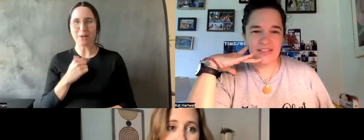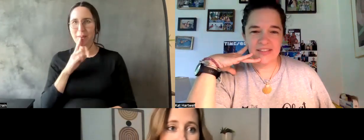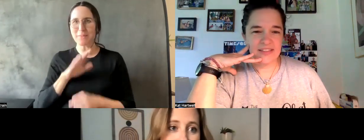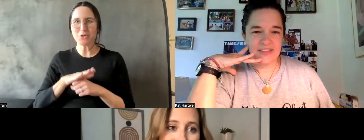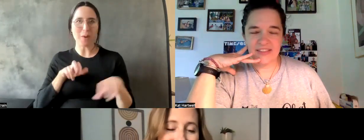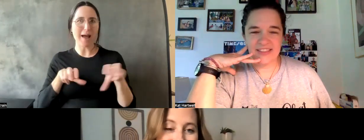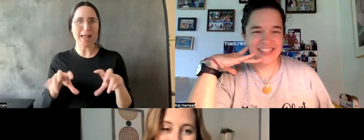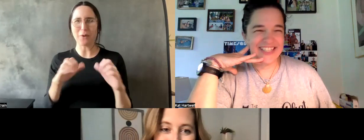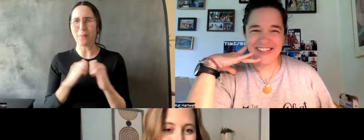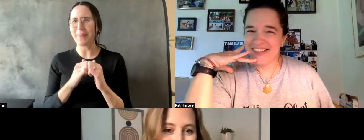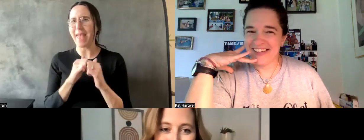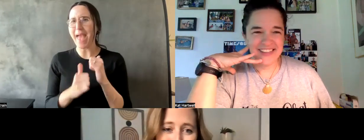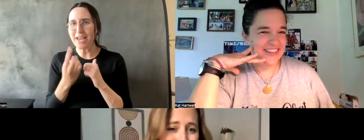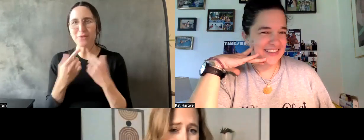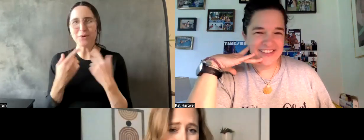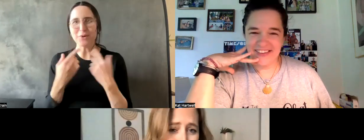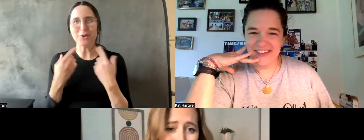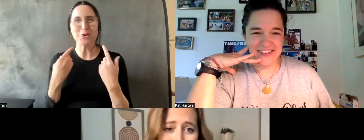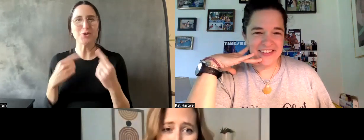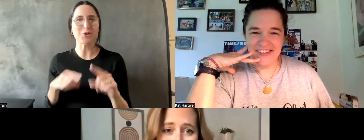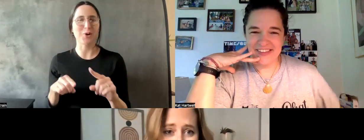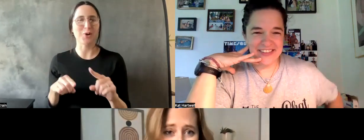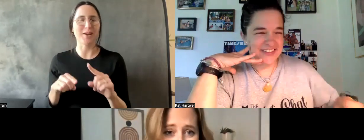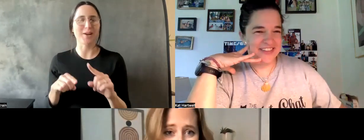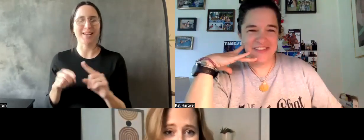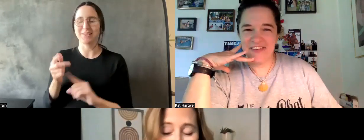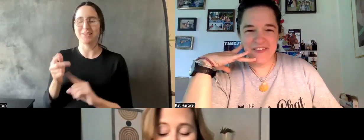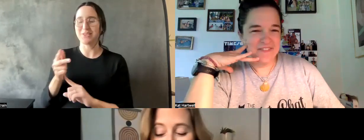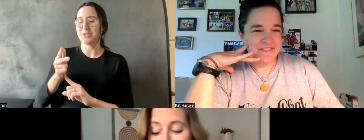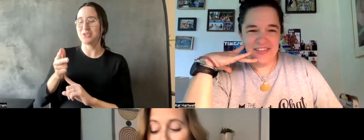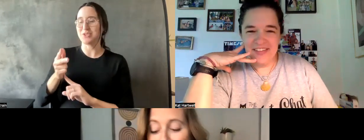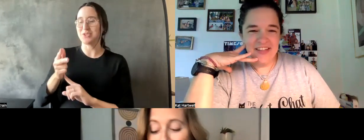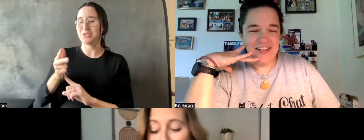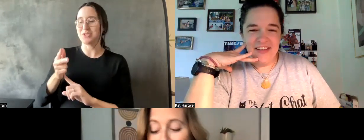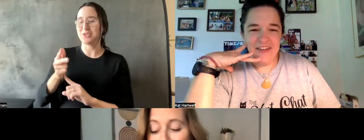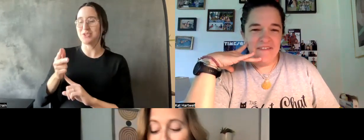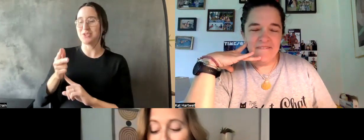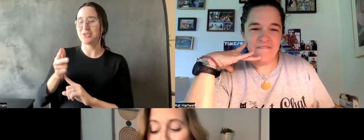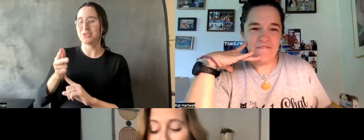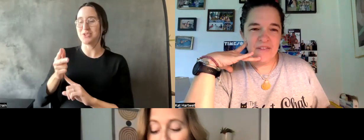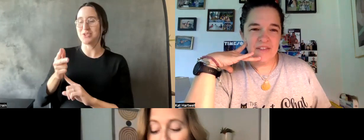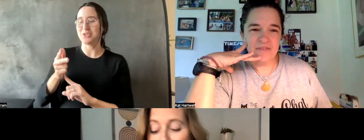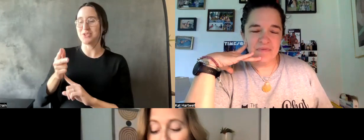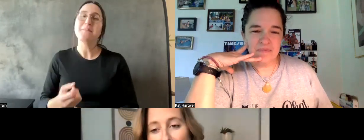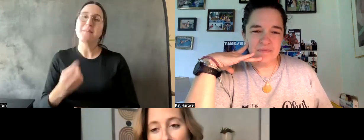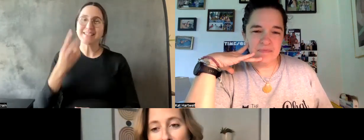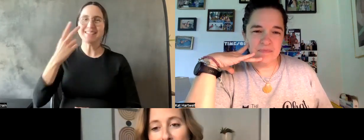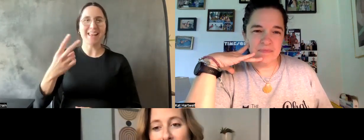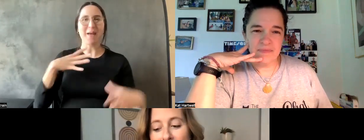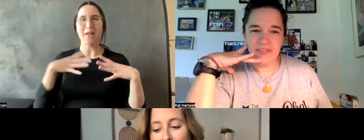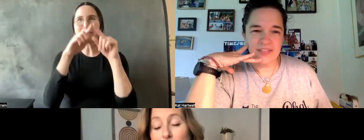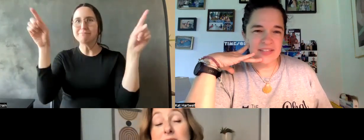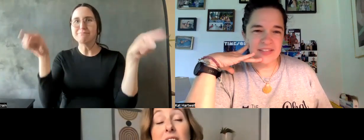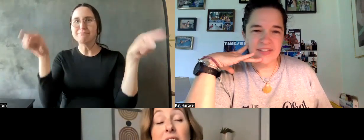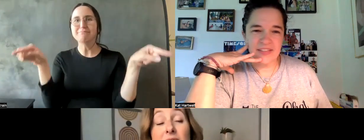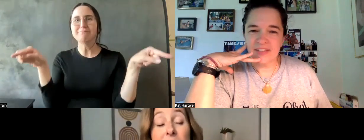like anybody, because it was so hot. But seeing the Hollywood sign with her for the